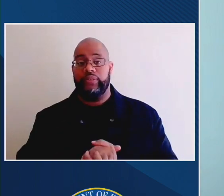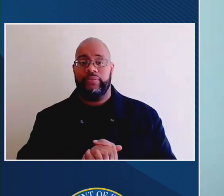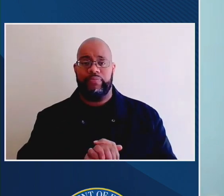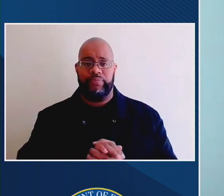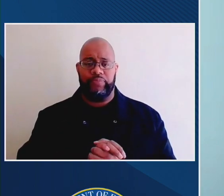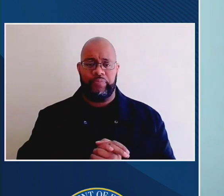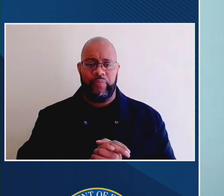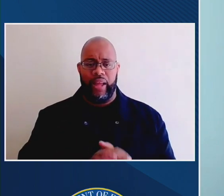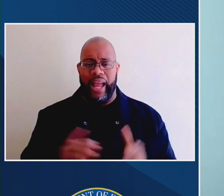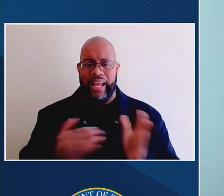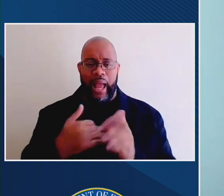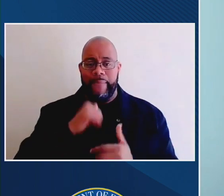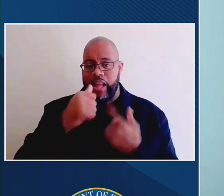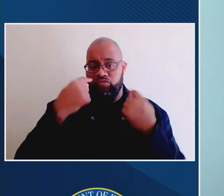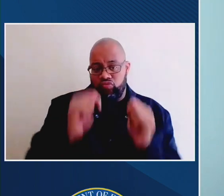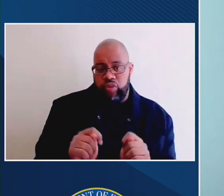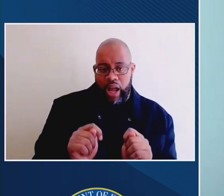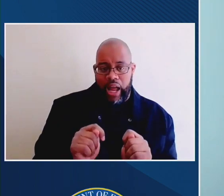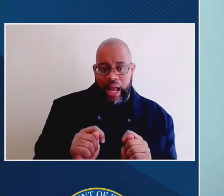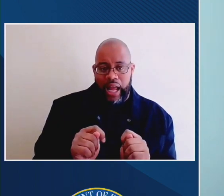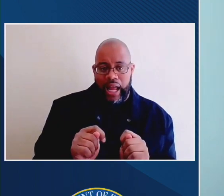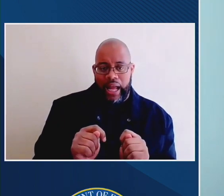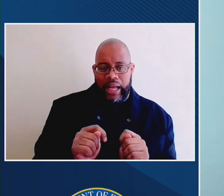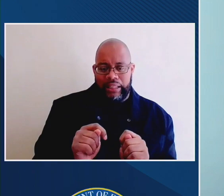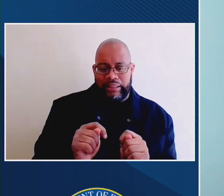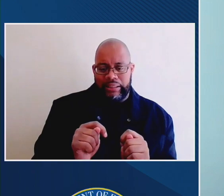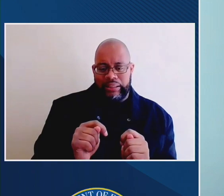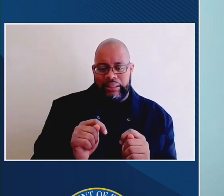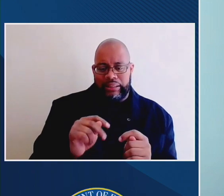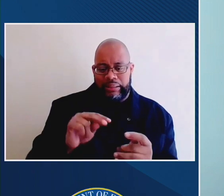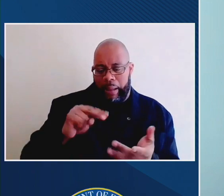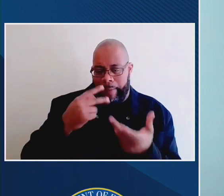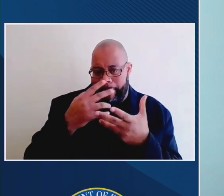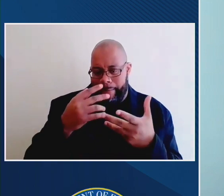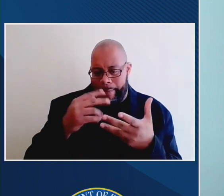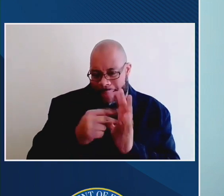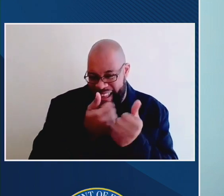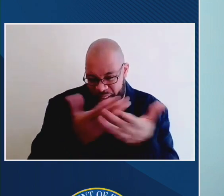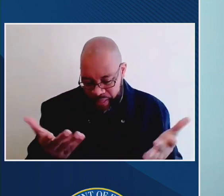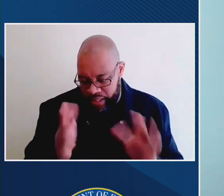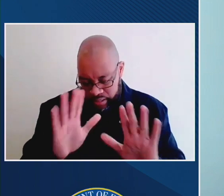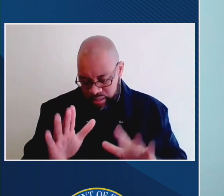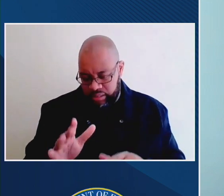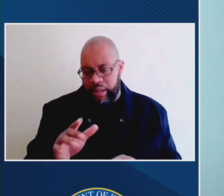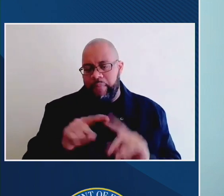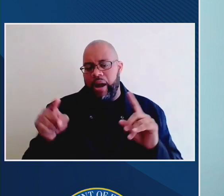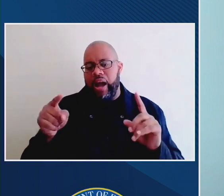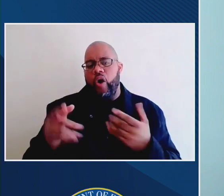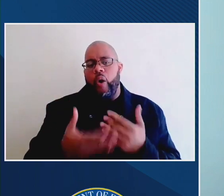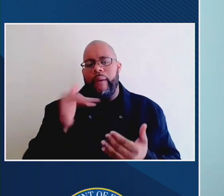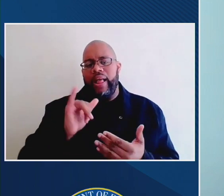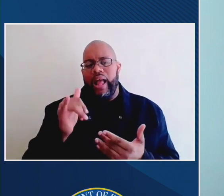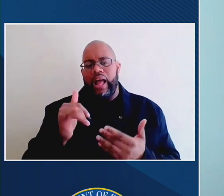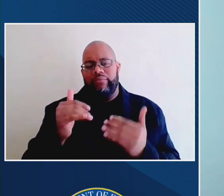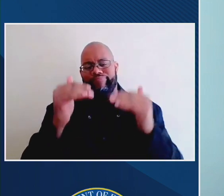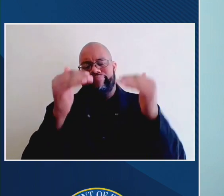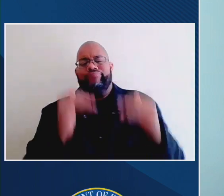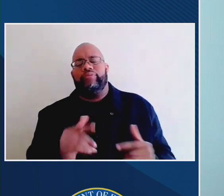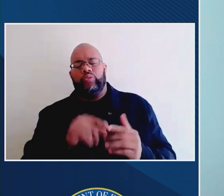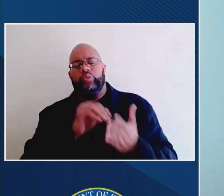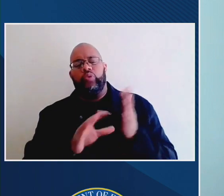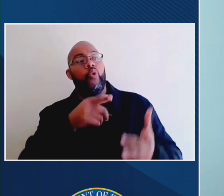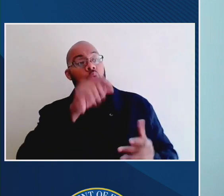Again, I'm not trying to mean anything bad. It just, to me, that's almost like a degrading thing to a student. Like, oh, you